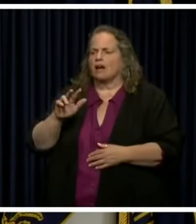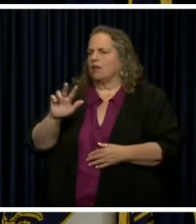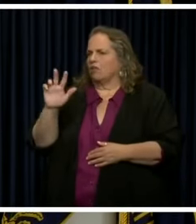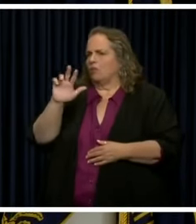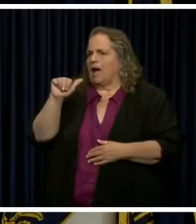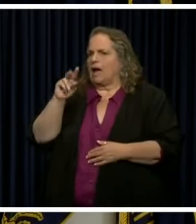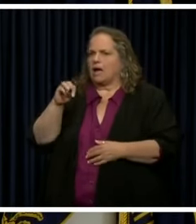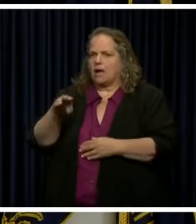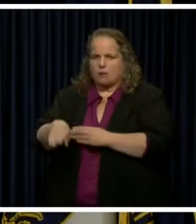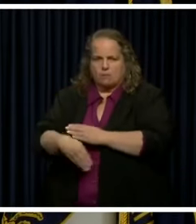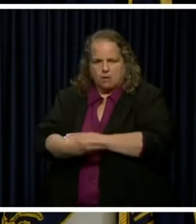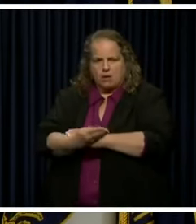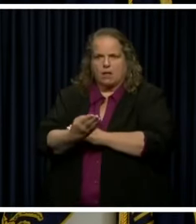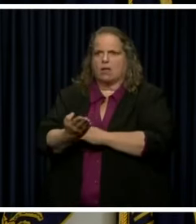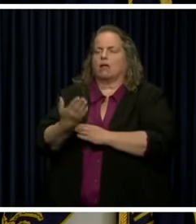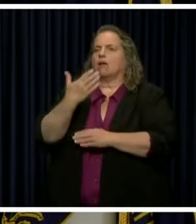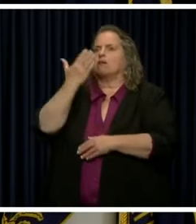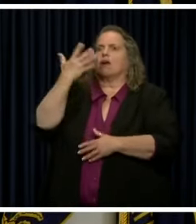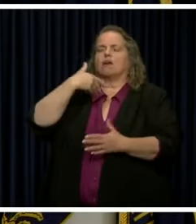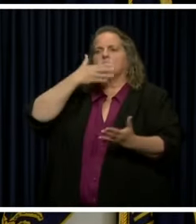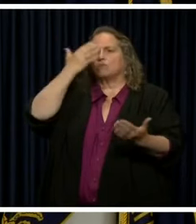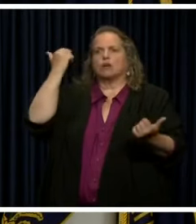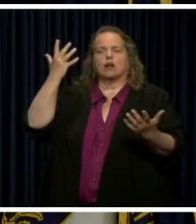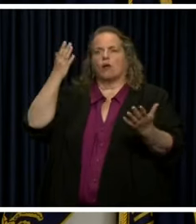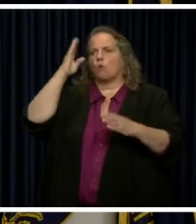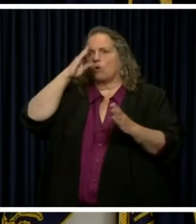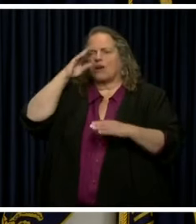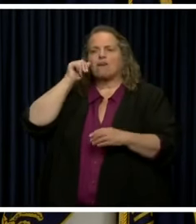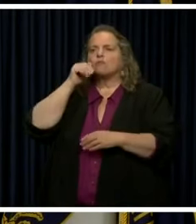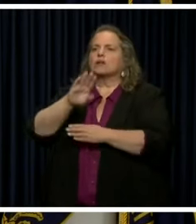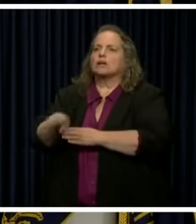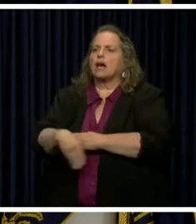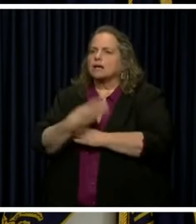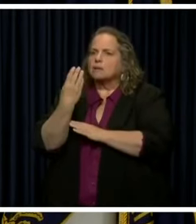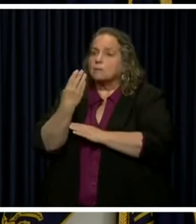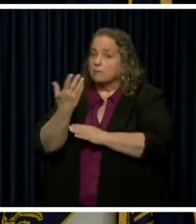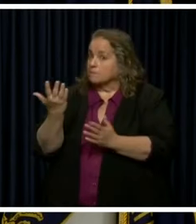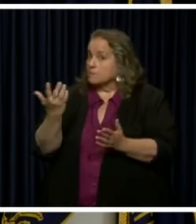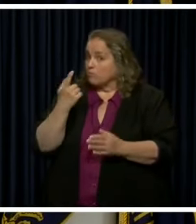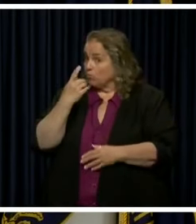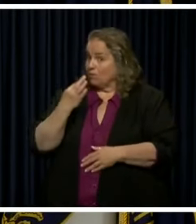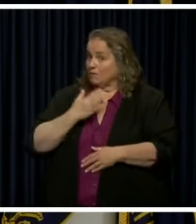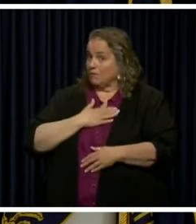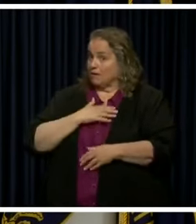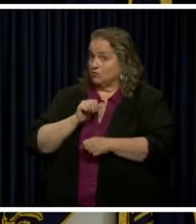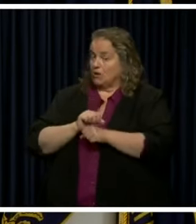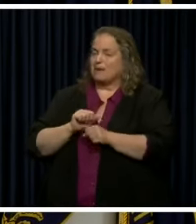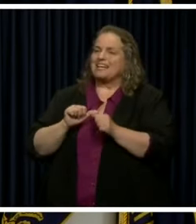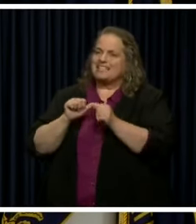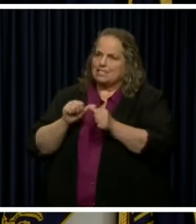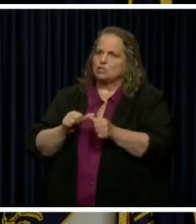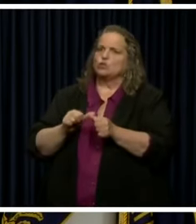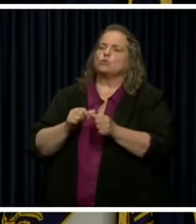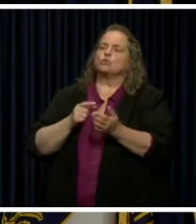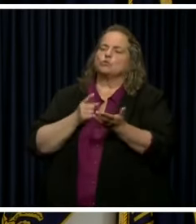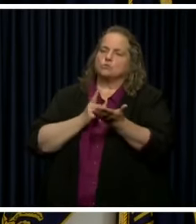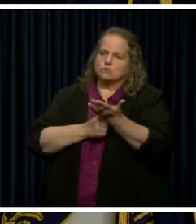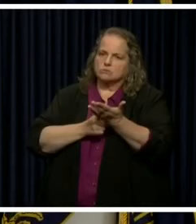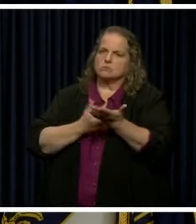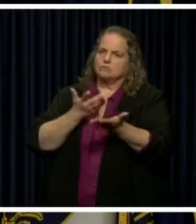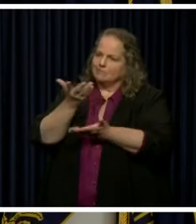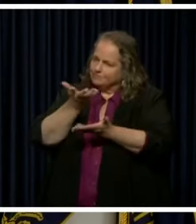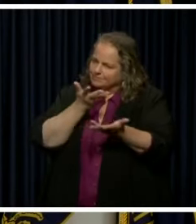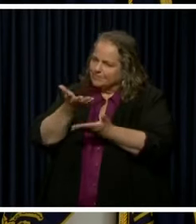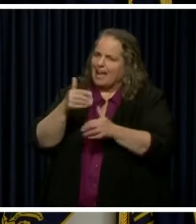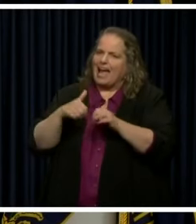night, just about every night. So one of my jobs is going to be to continue to talk about how